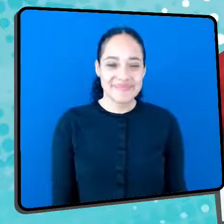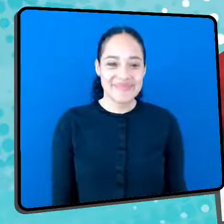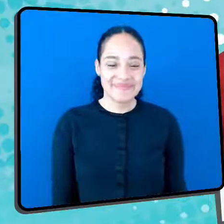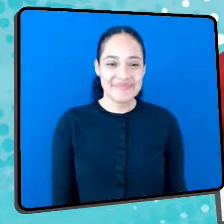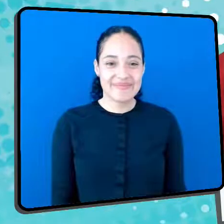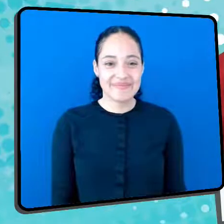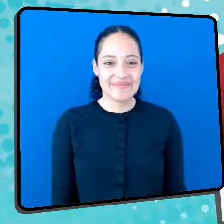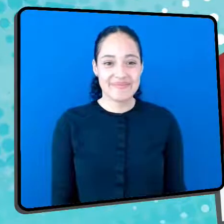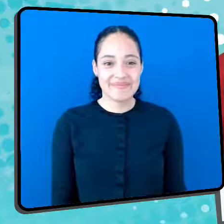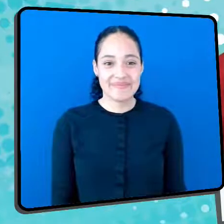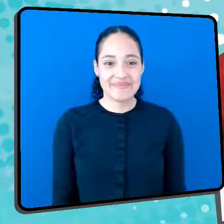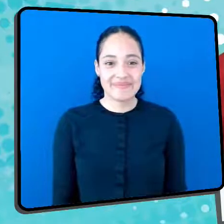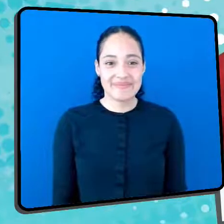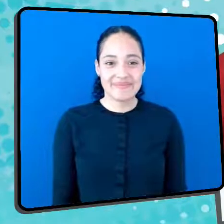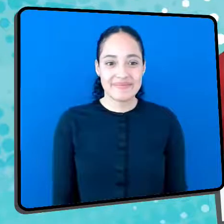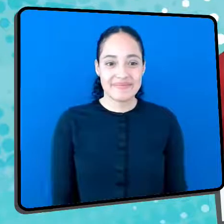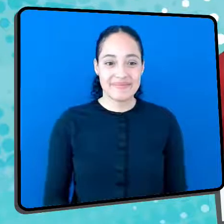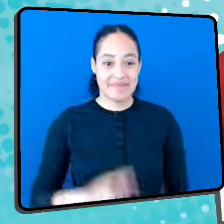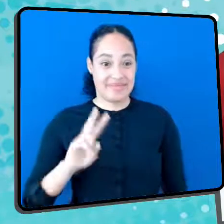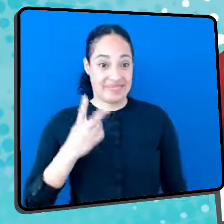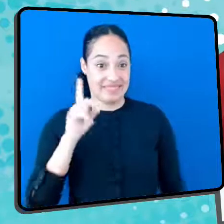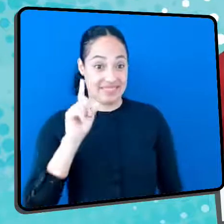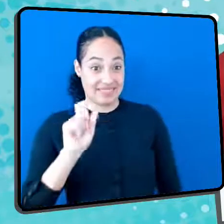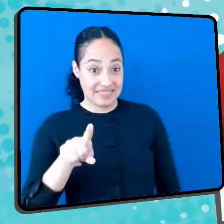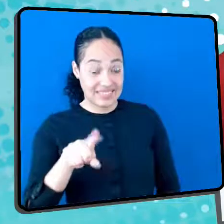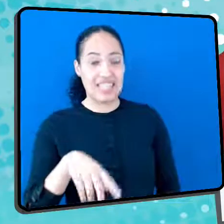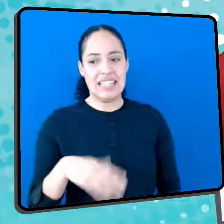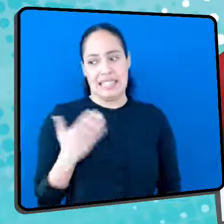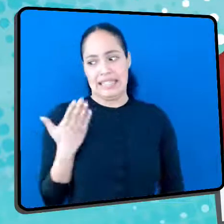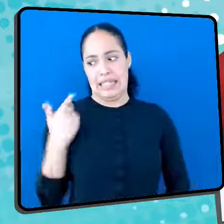What programming language was used in your last project?